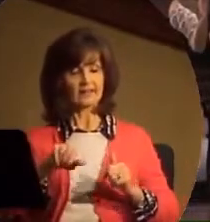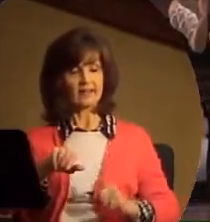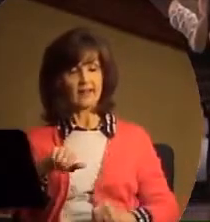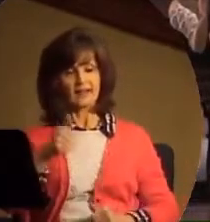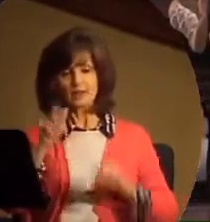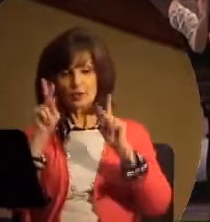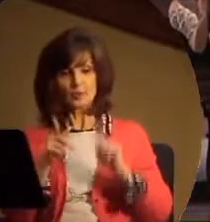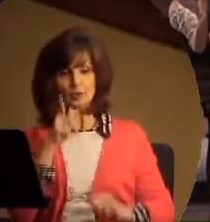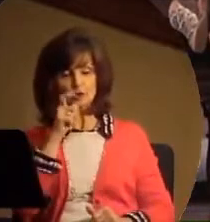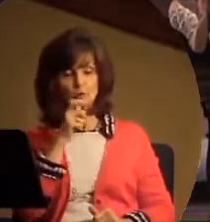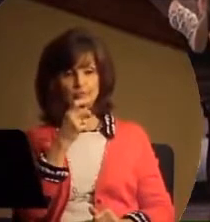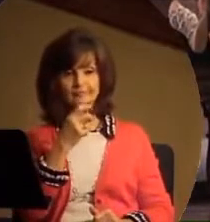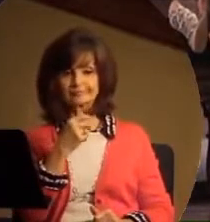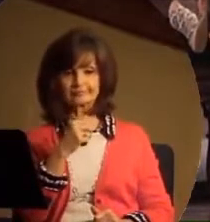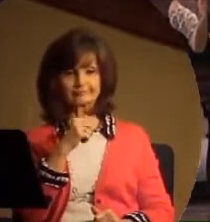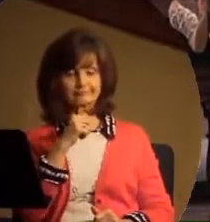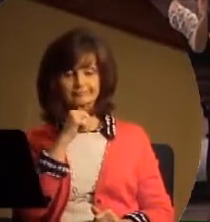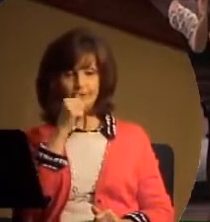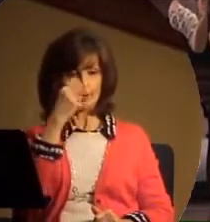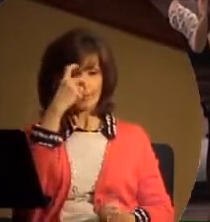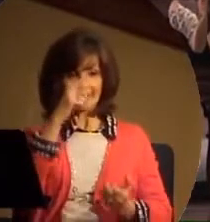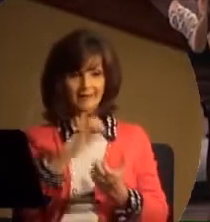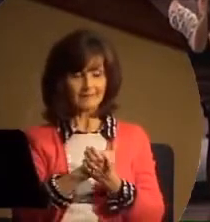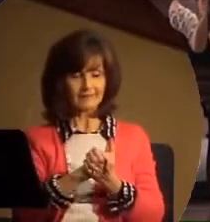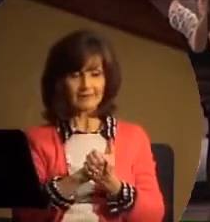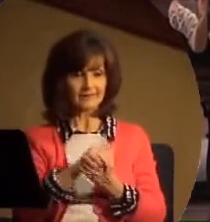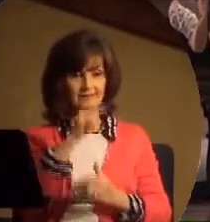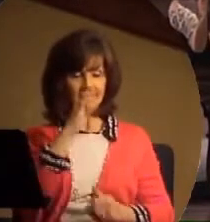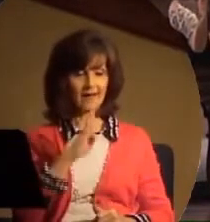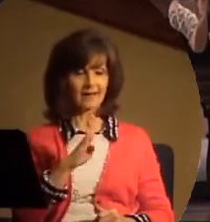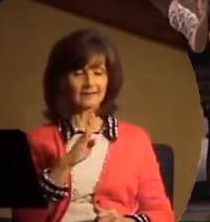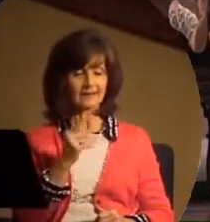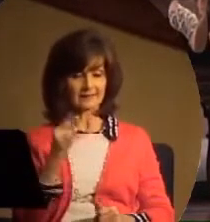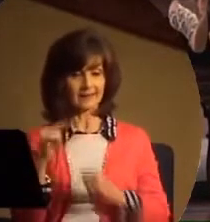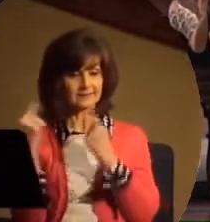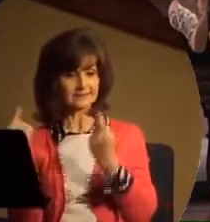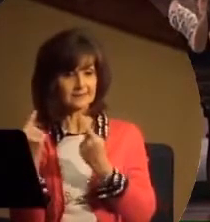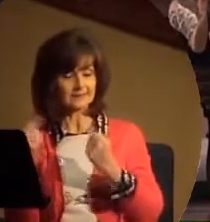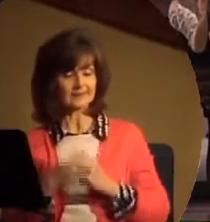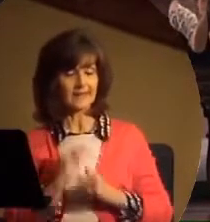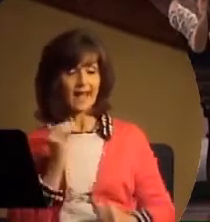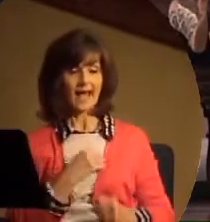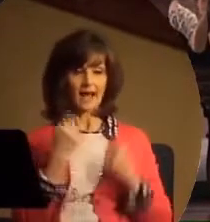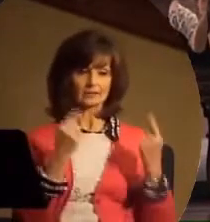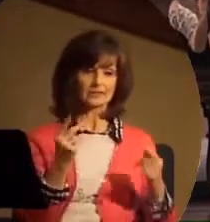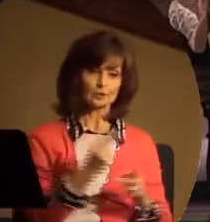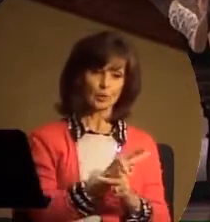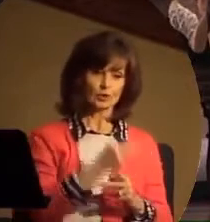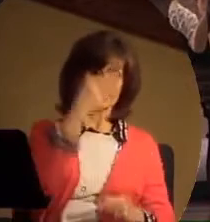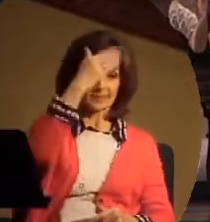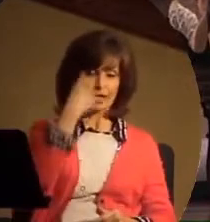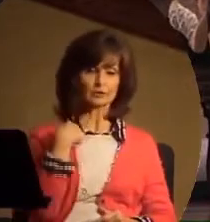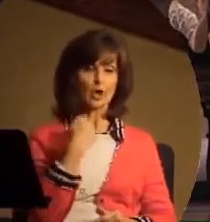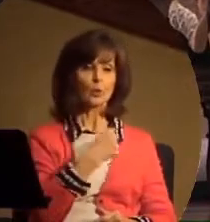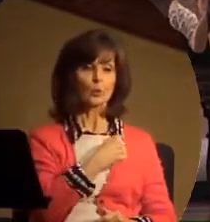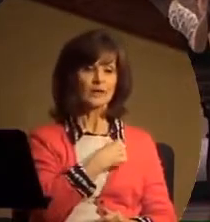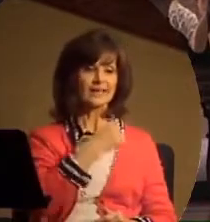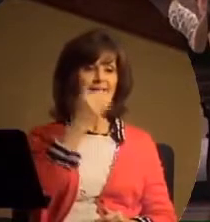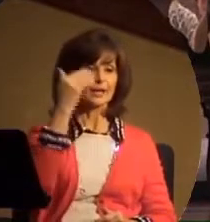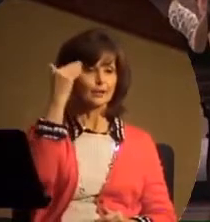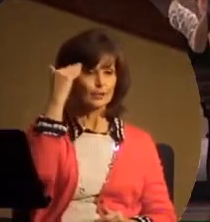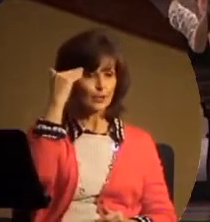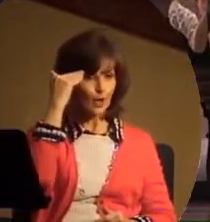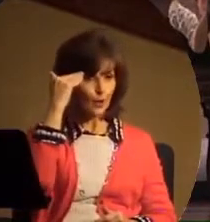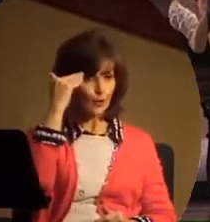God's house to allow sin to come in their life. You know why? We know they don't. And